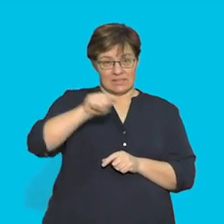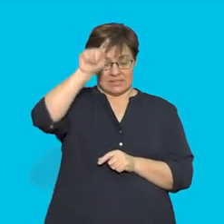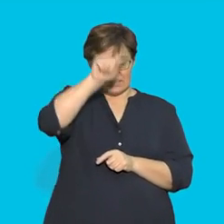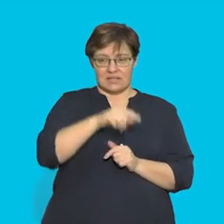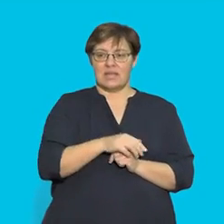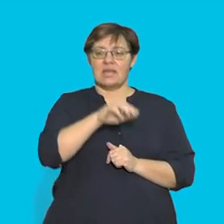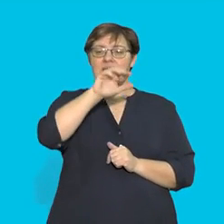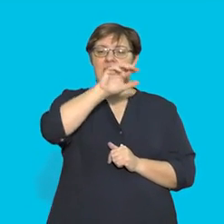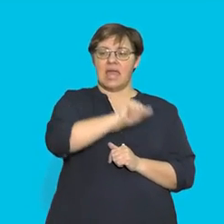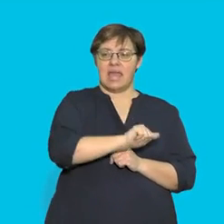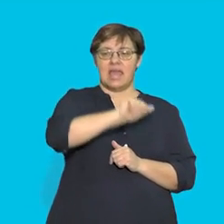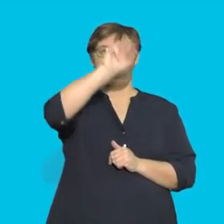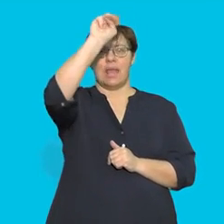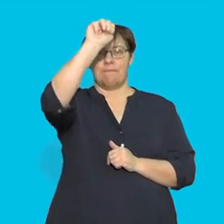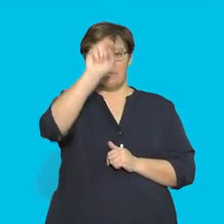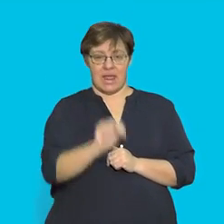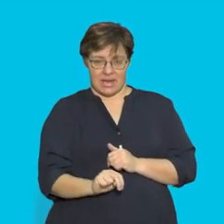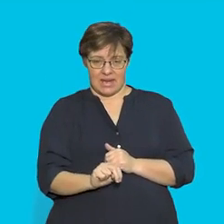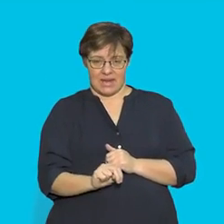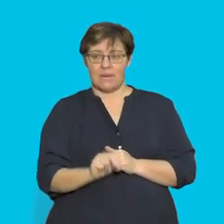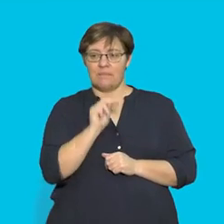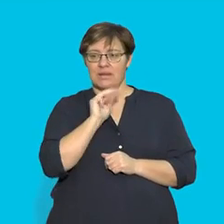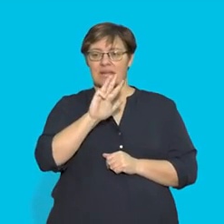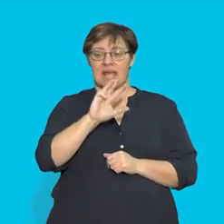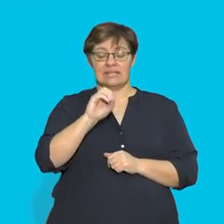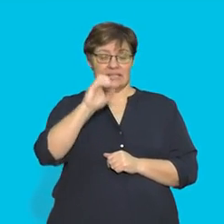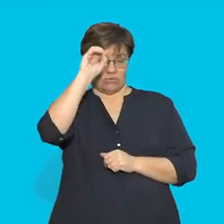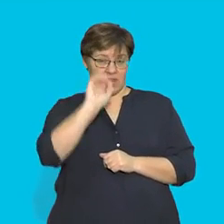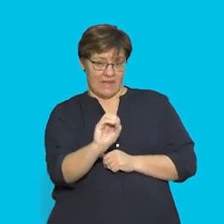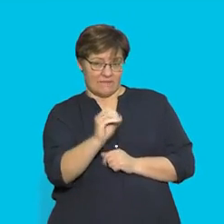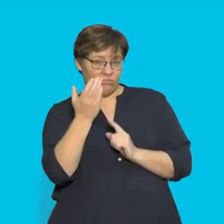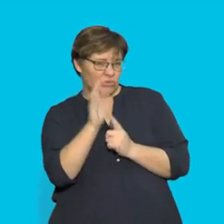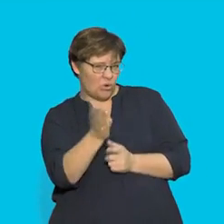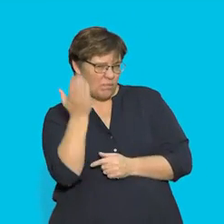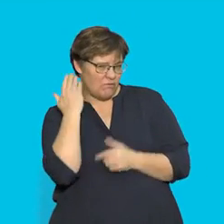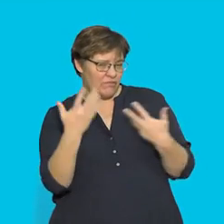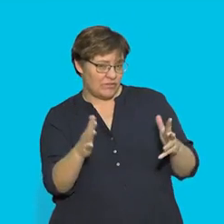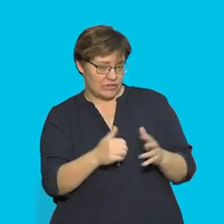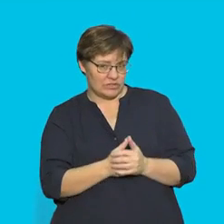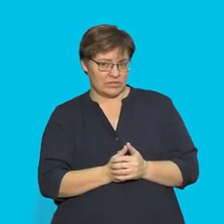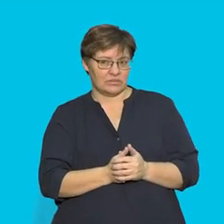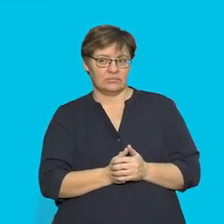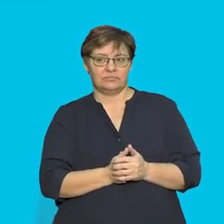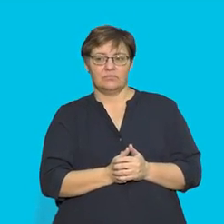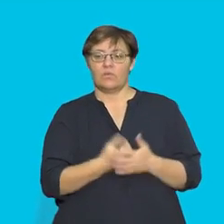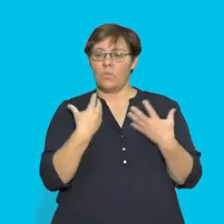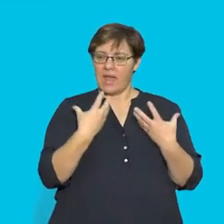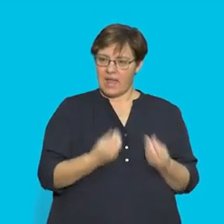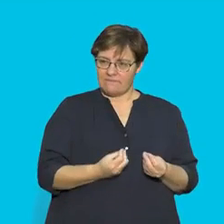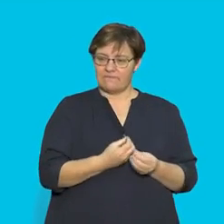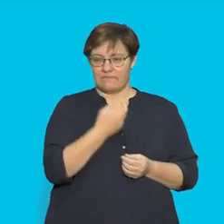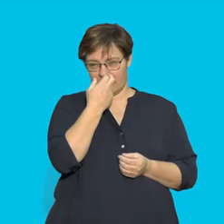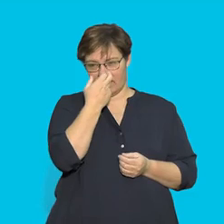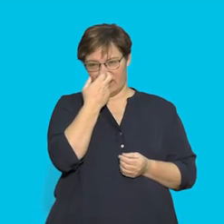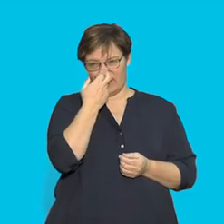use this triangle, AMN, which is a right angle triangle. Here's our right angle. Remember, I showed you earlier, it's sitting there.